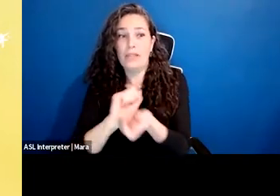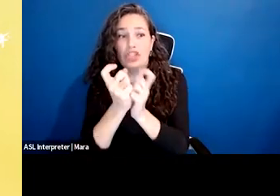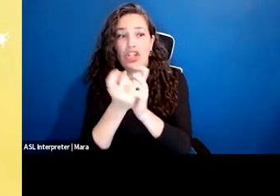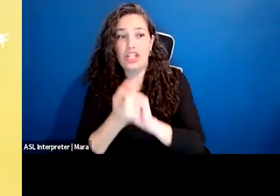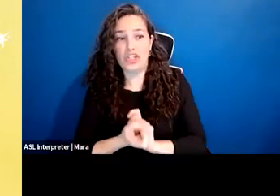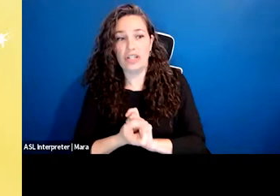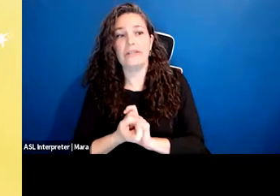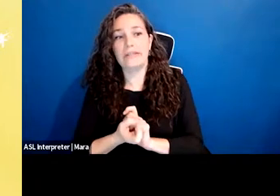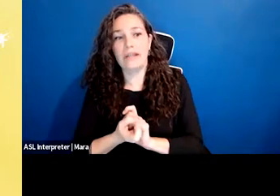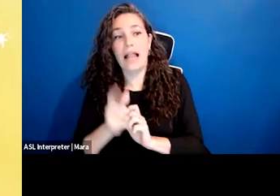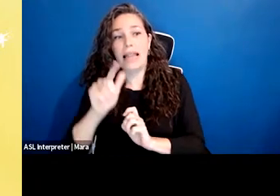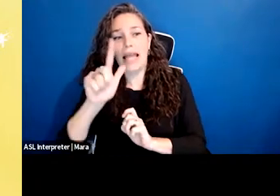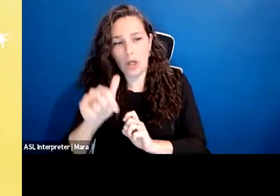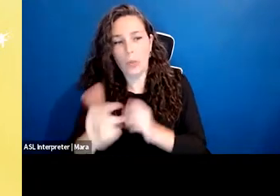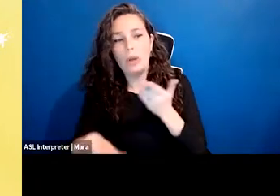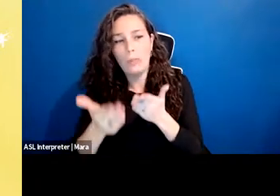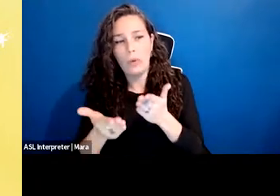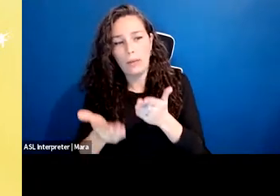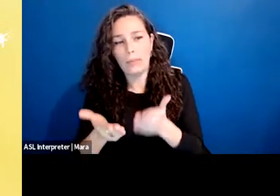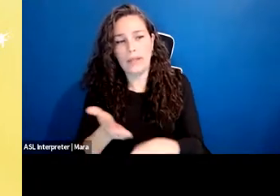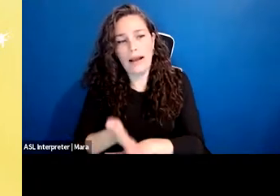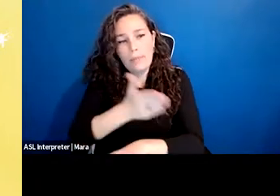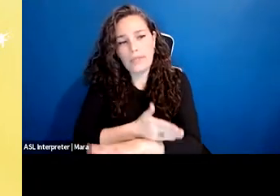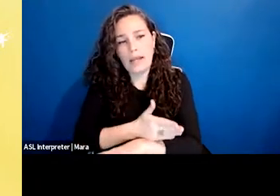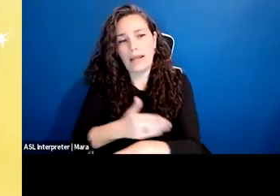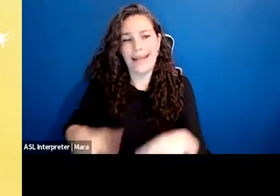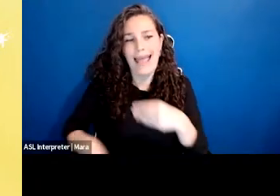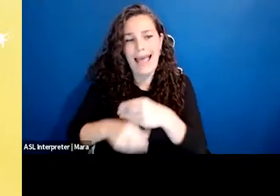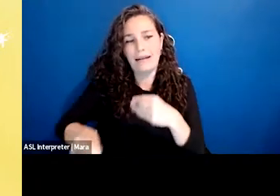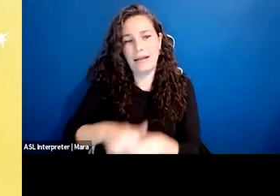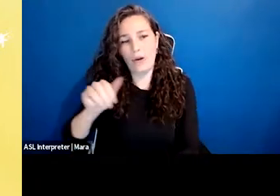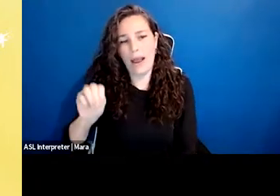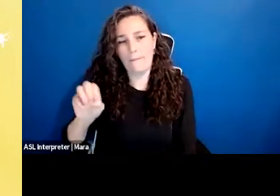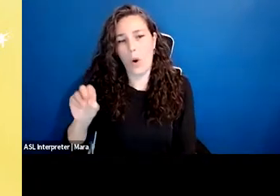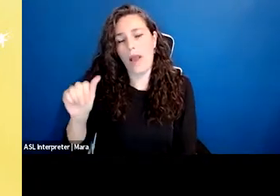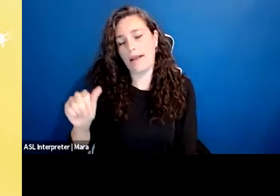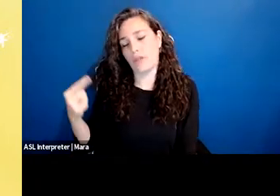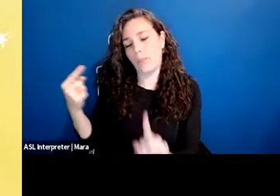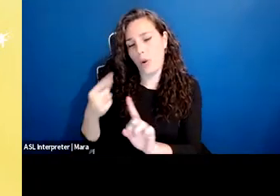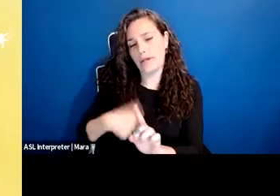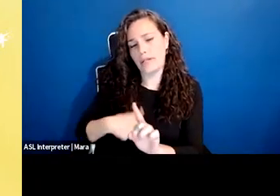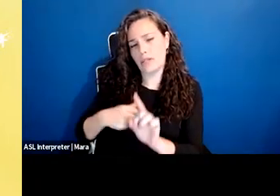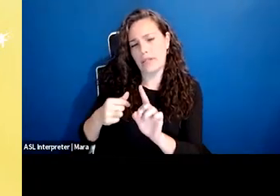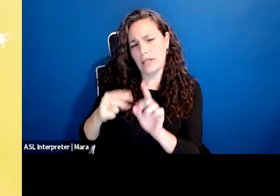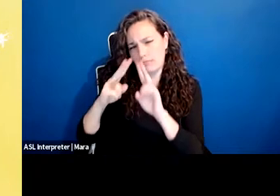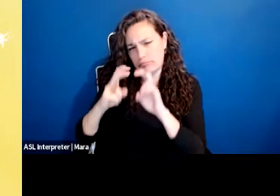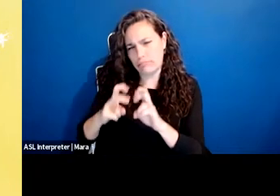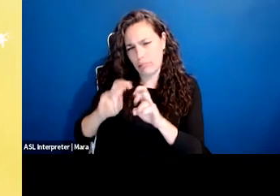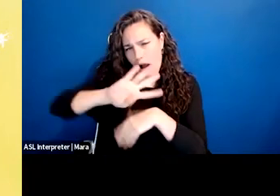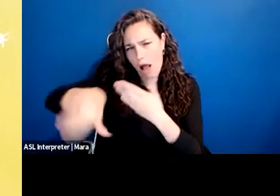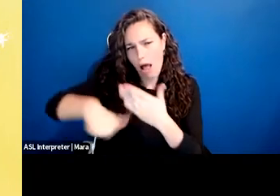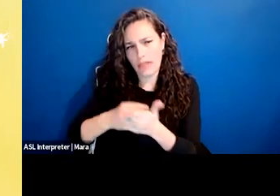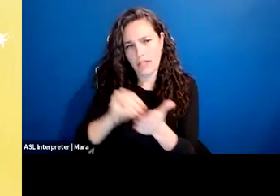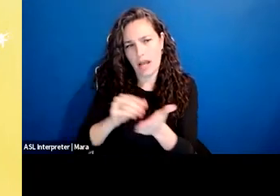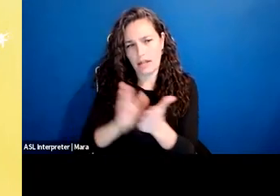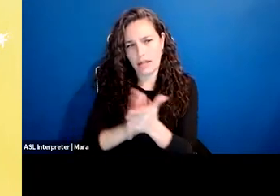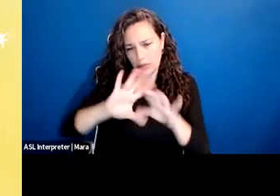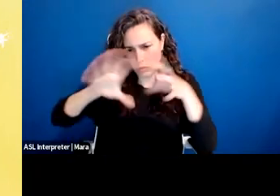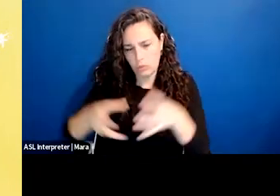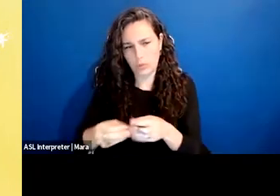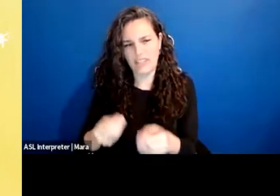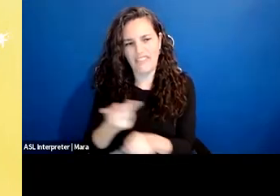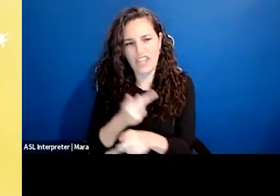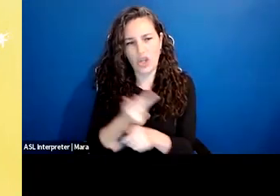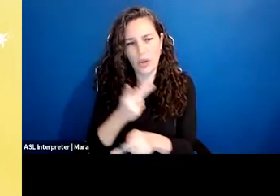another MOA that would make updates to that agreement. And so you do look at all of these documents holistically to find the most up-to-date information.